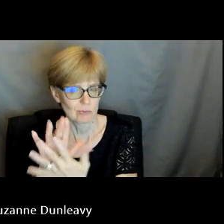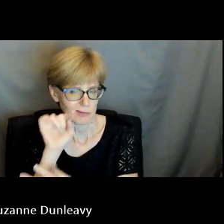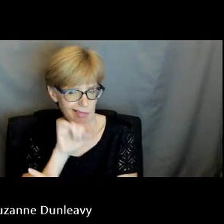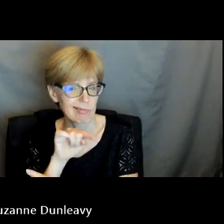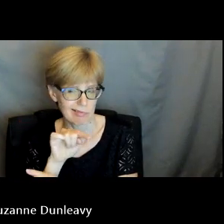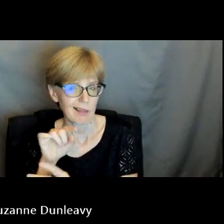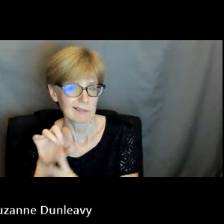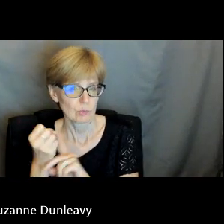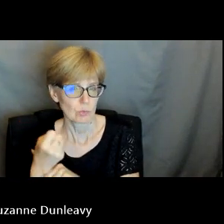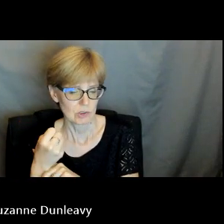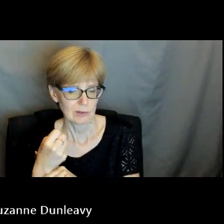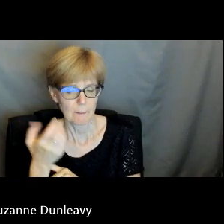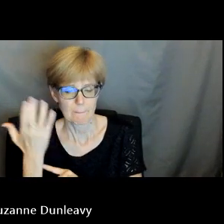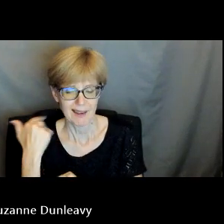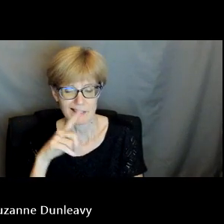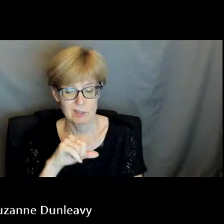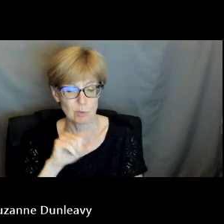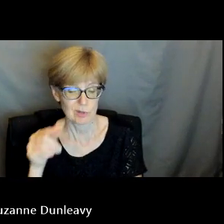the 2020 guidance